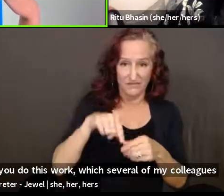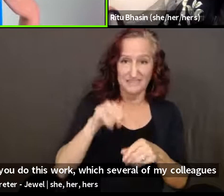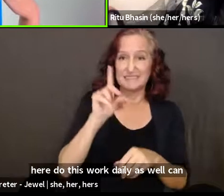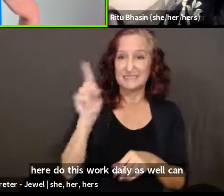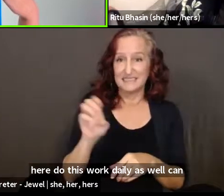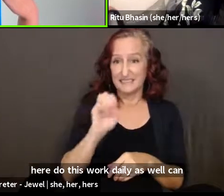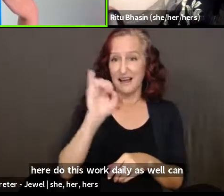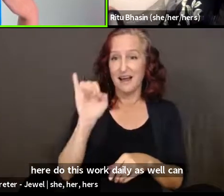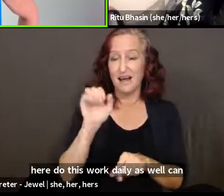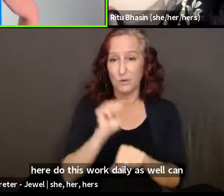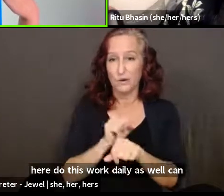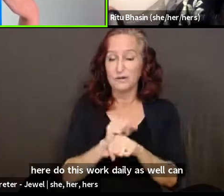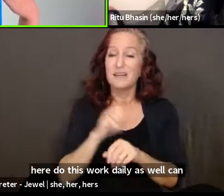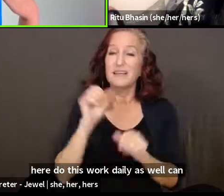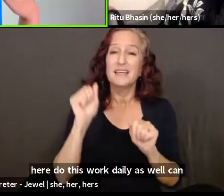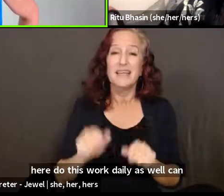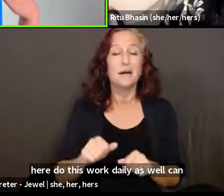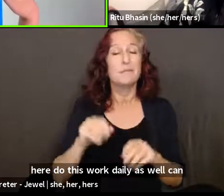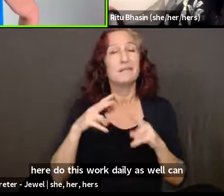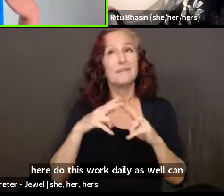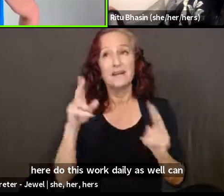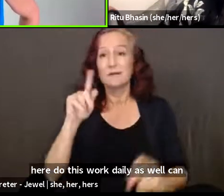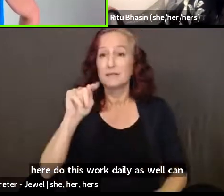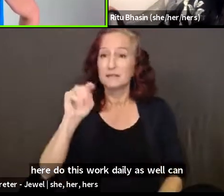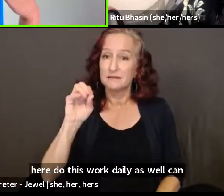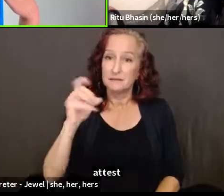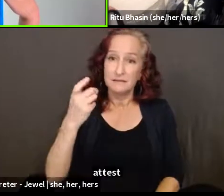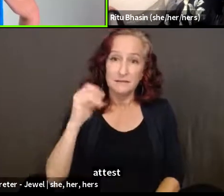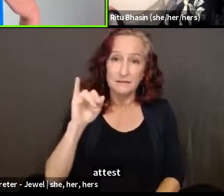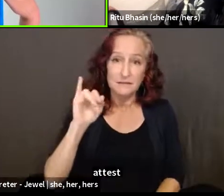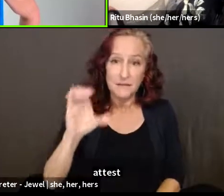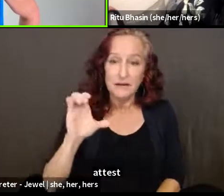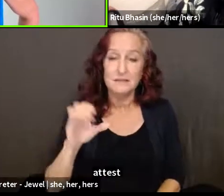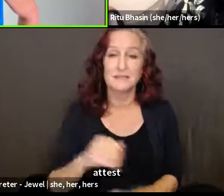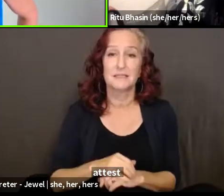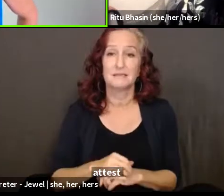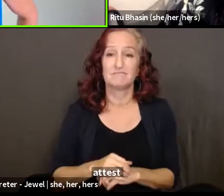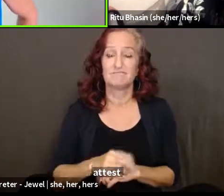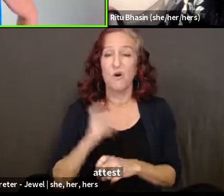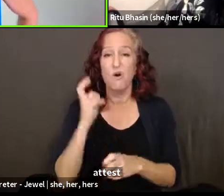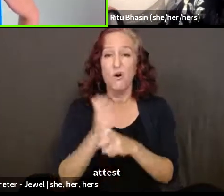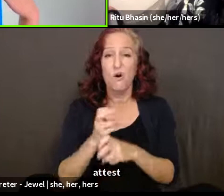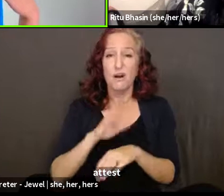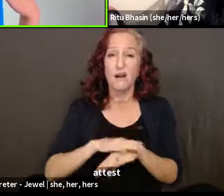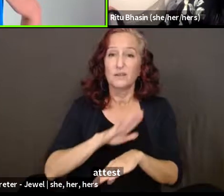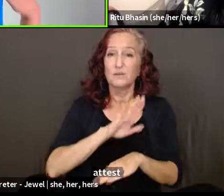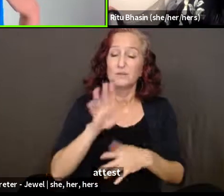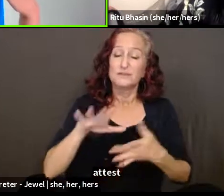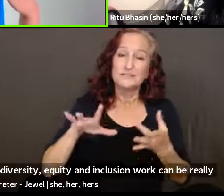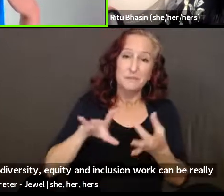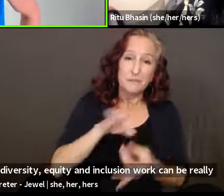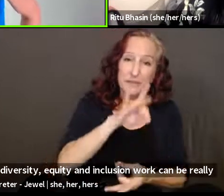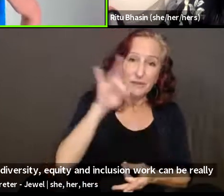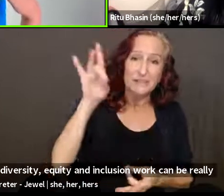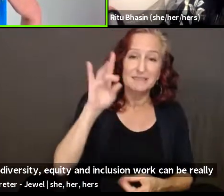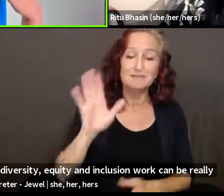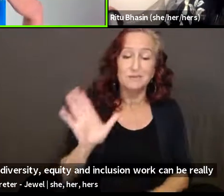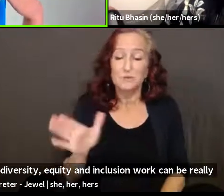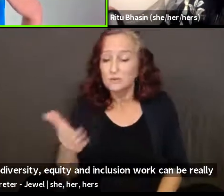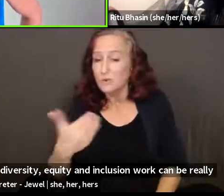it can be really toxic, can be really hard on your spirit, your soul, your